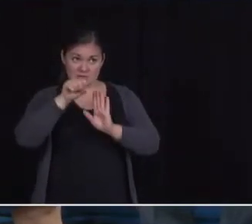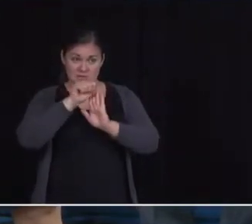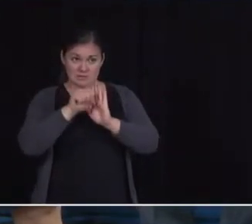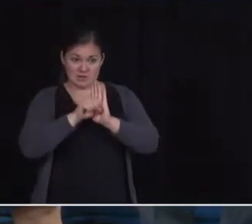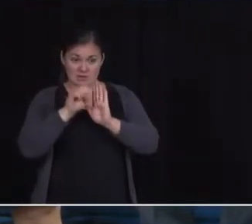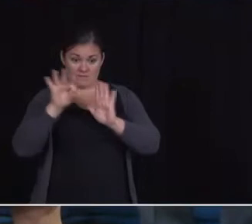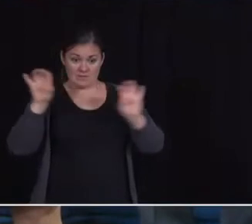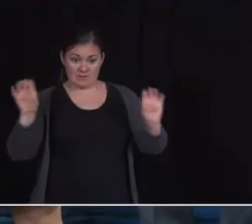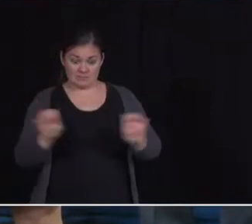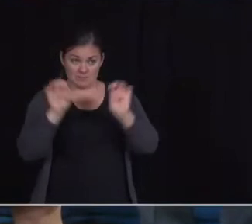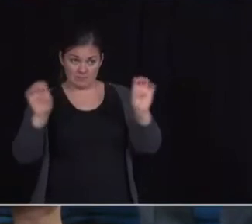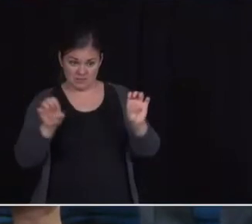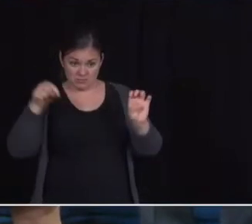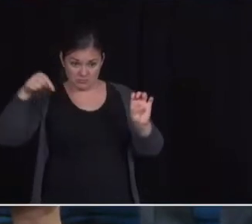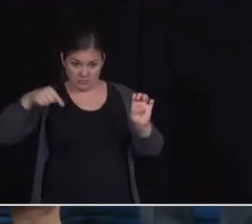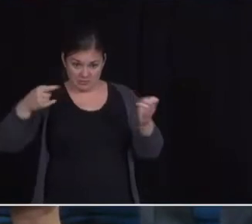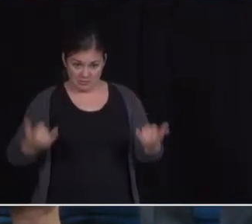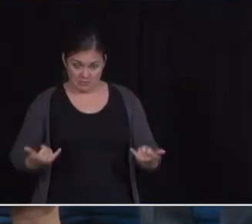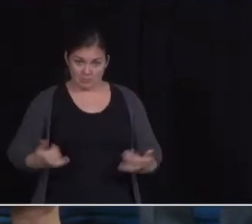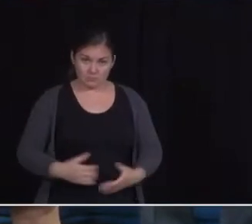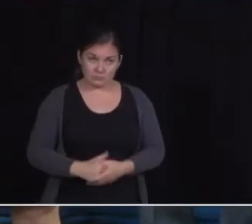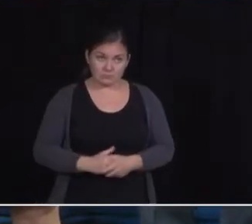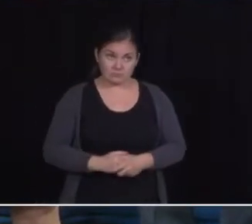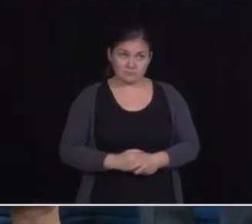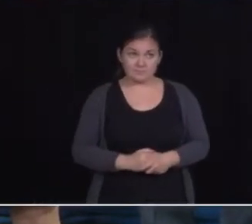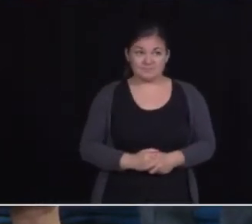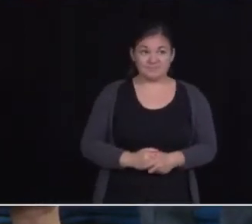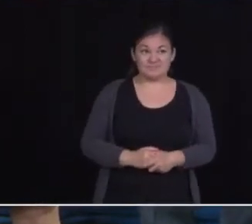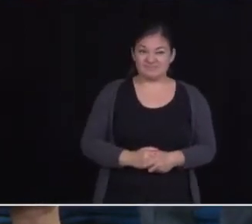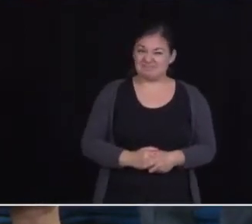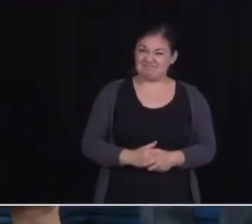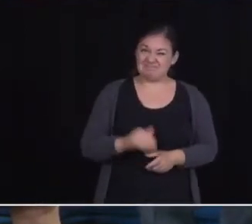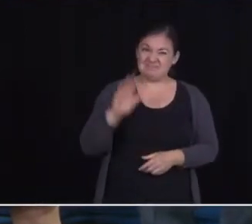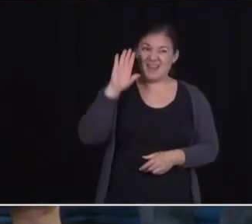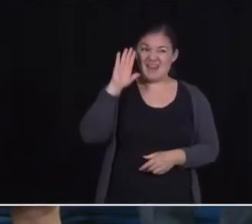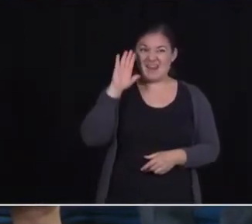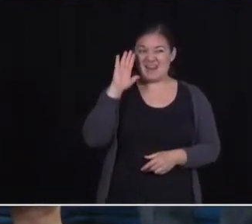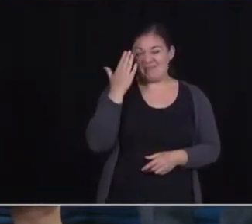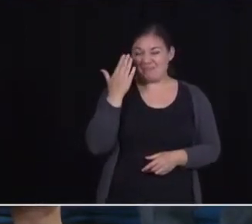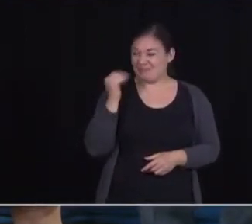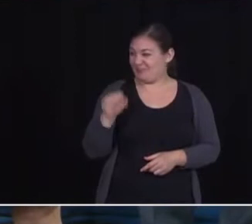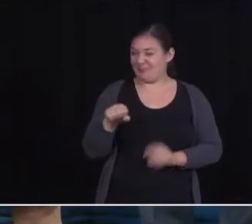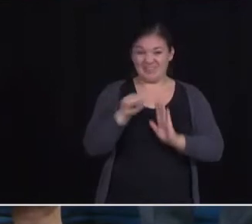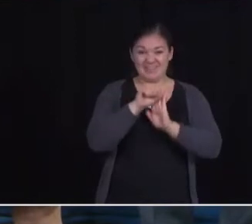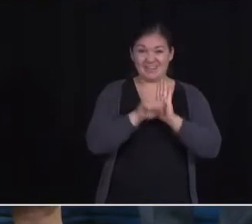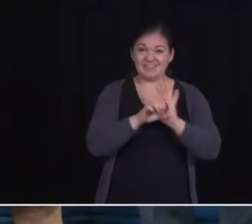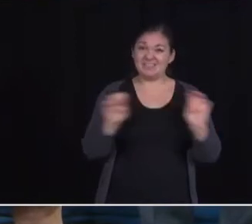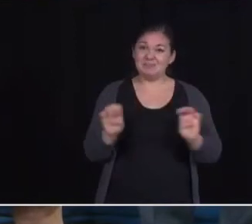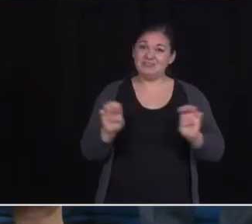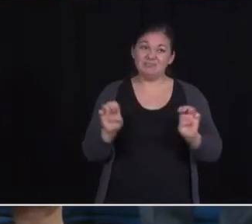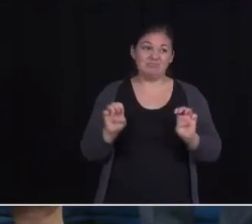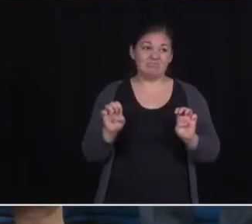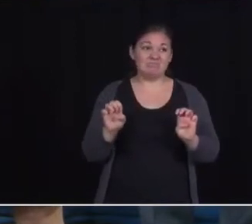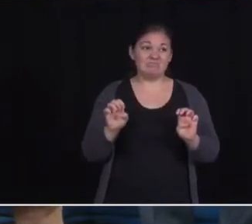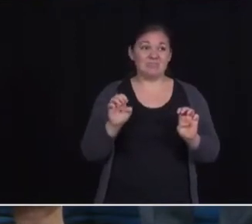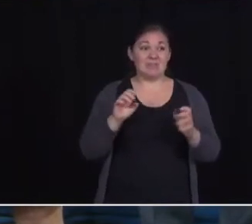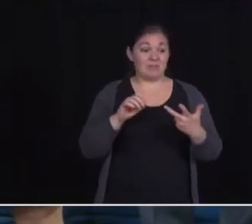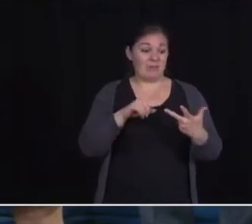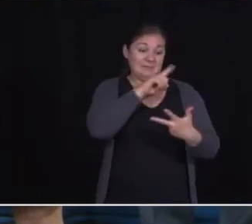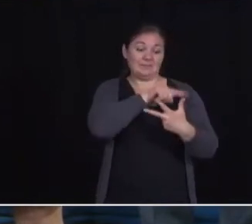I wouldn't say they're in a state of emergency at all. There's 3 areas, be it Ottawa, Peel, and